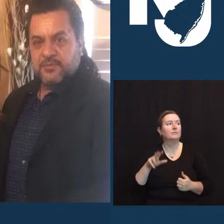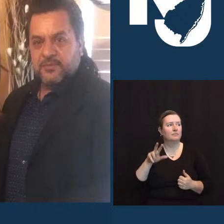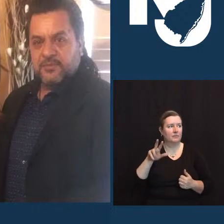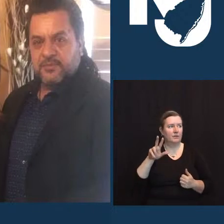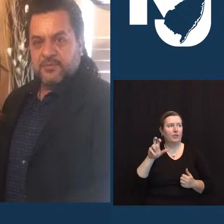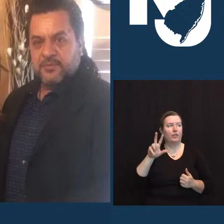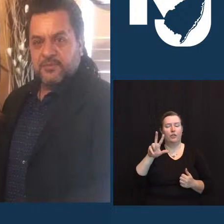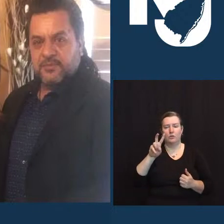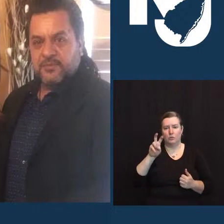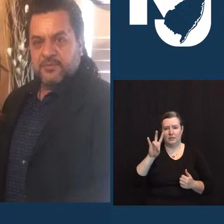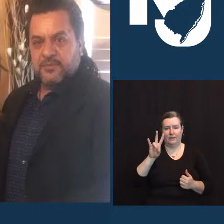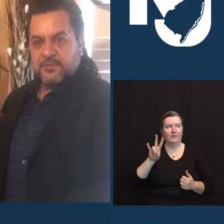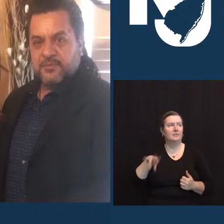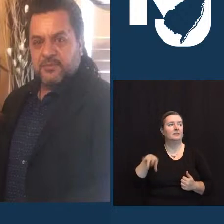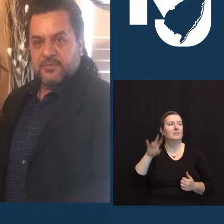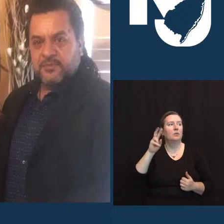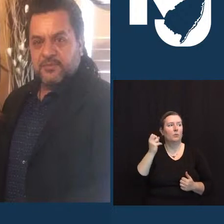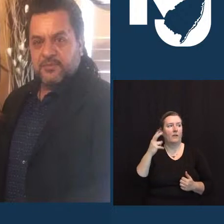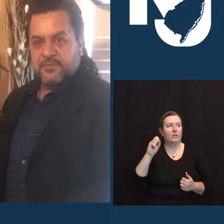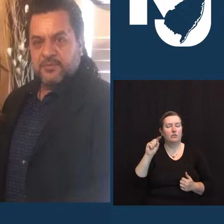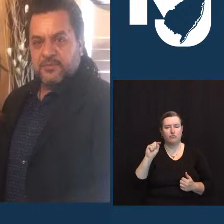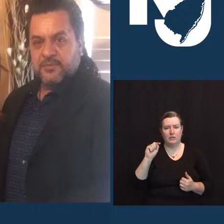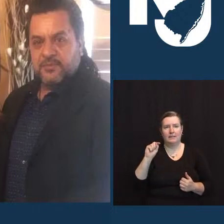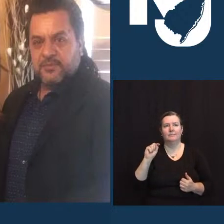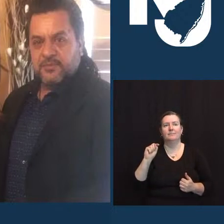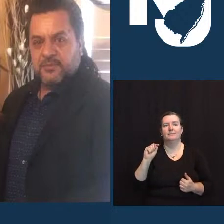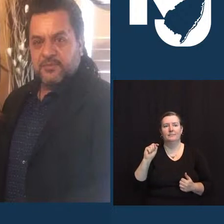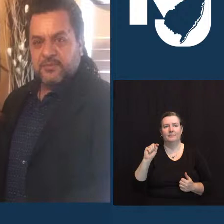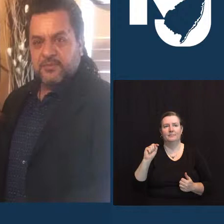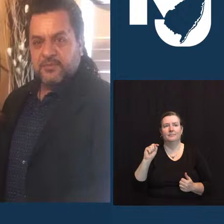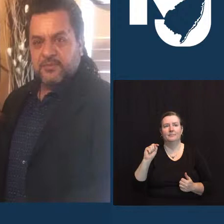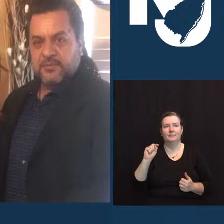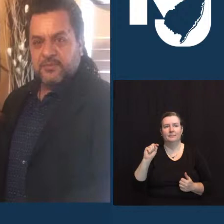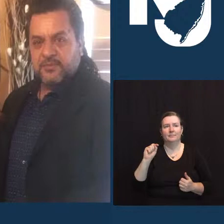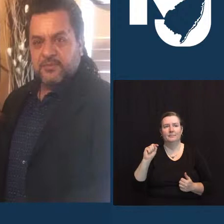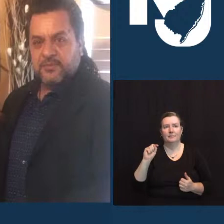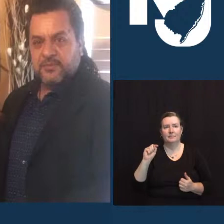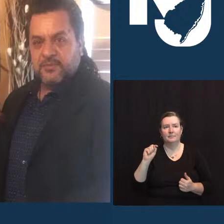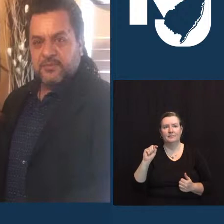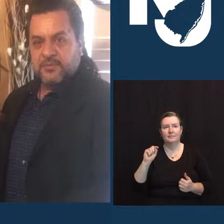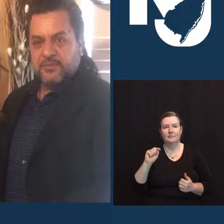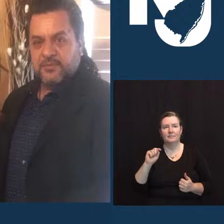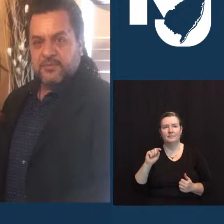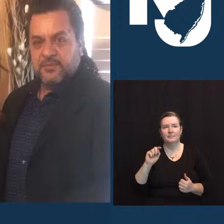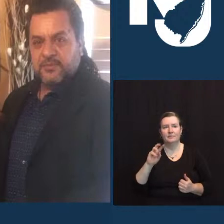route number 54 in Hamilton. Their website is